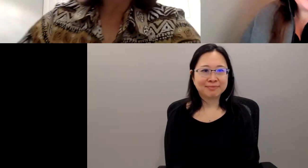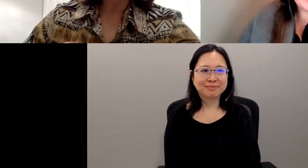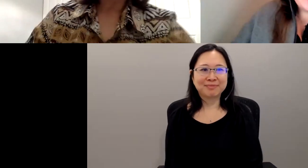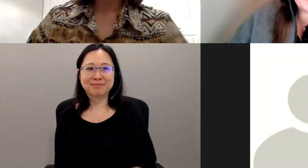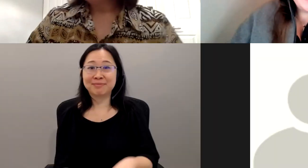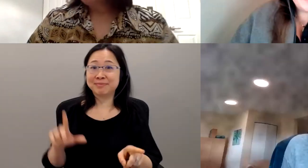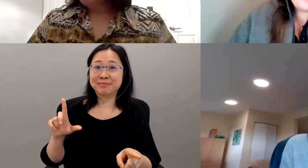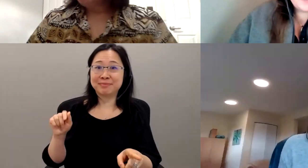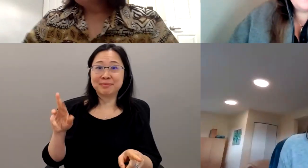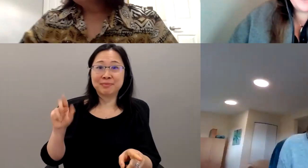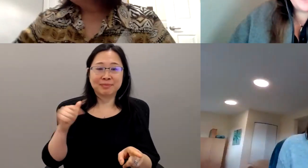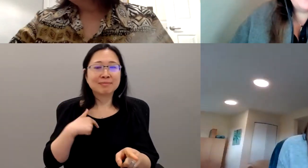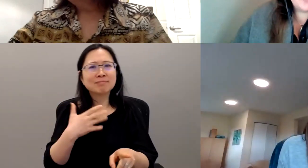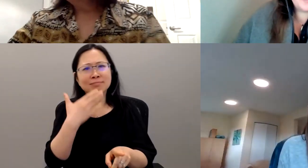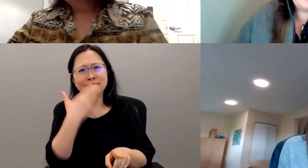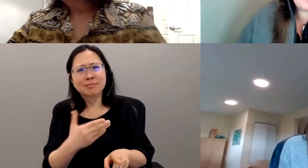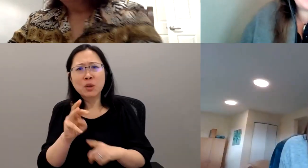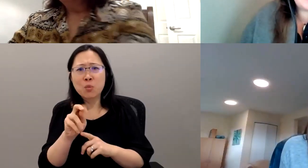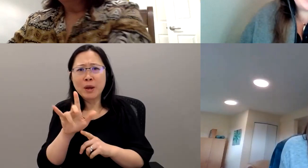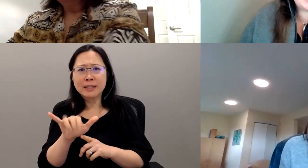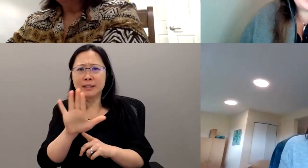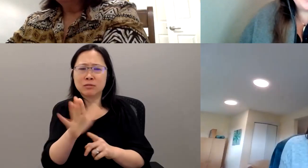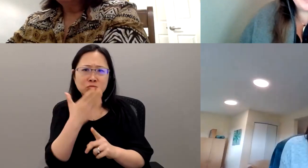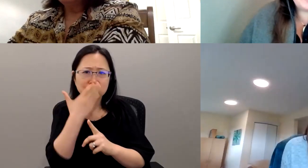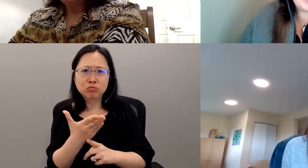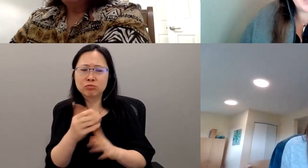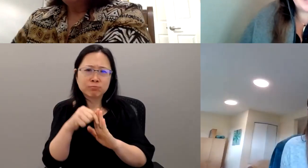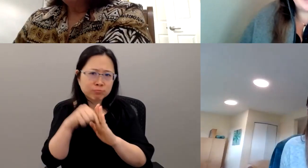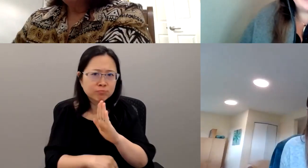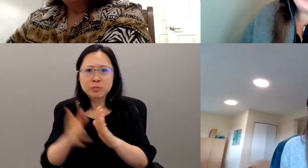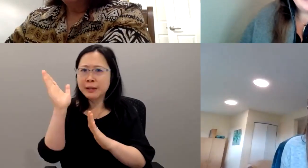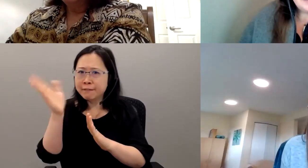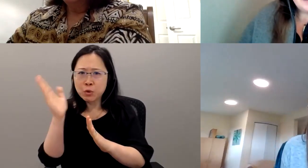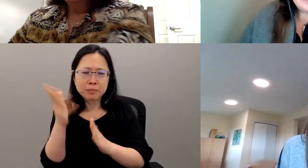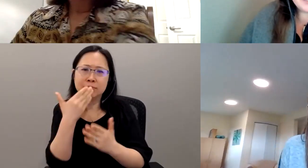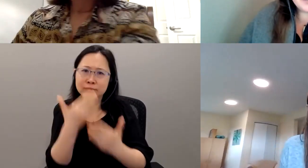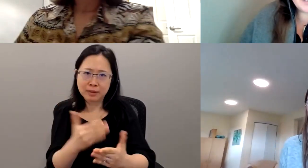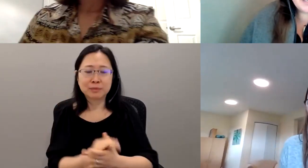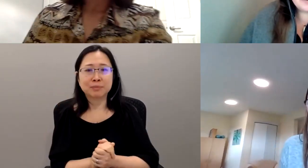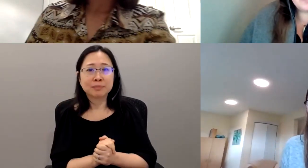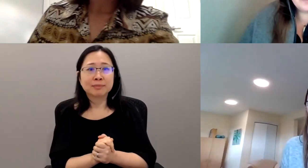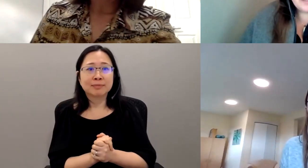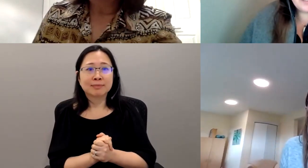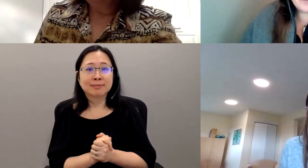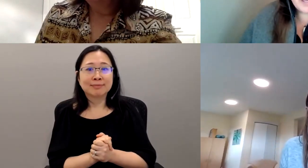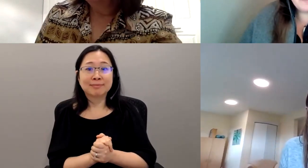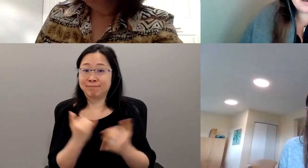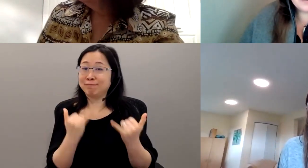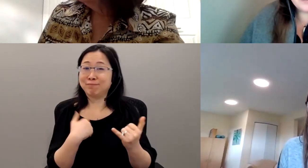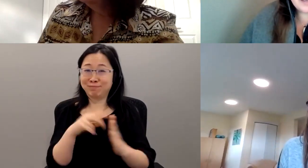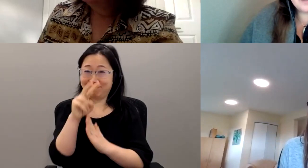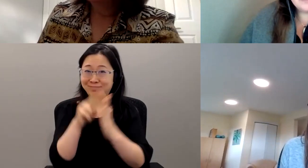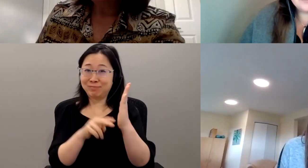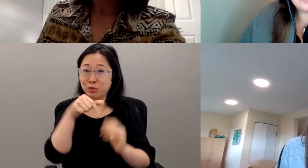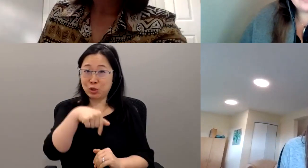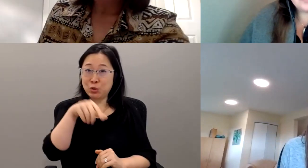Thank you so much, Wendy, for your very informative presentation. Truly appreciate it. Just looking here through the Q&A